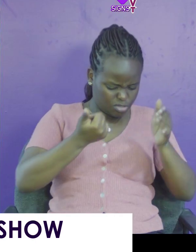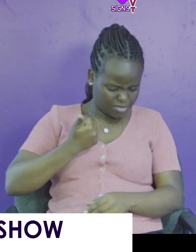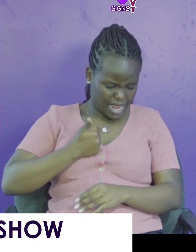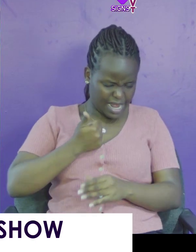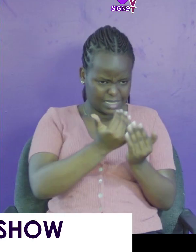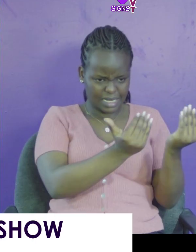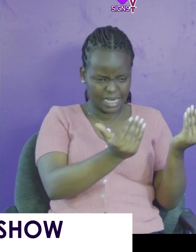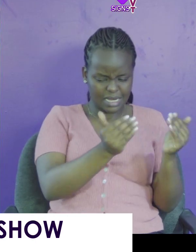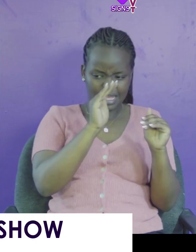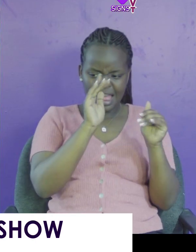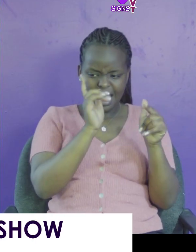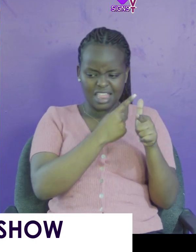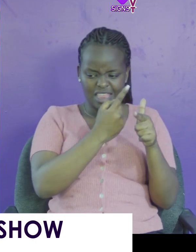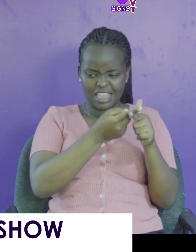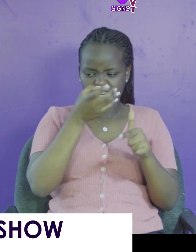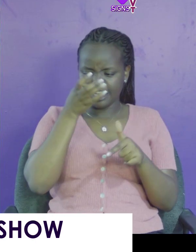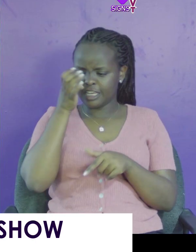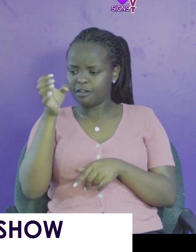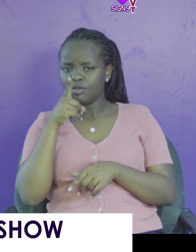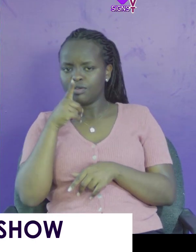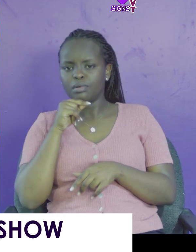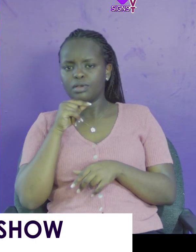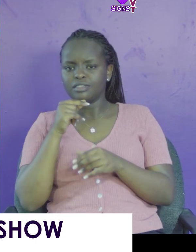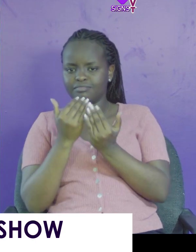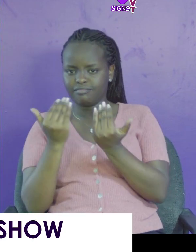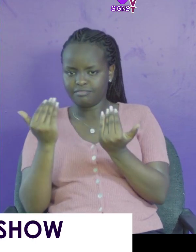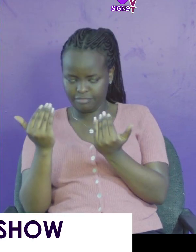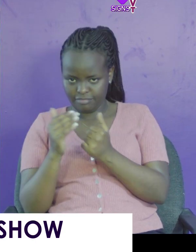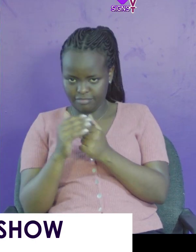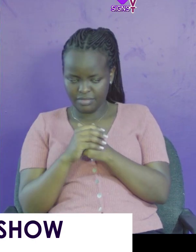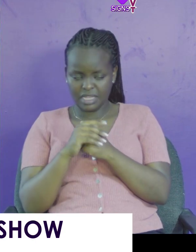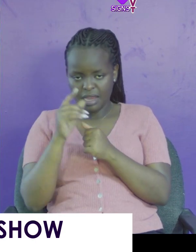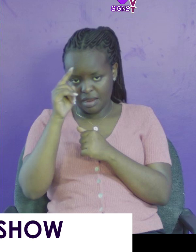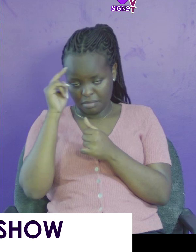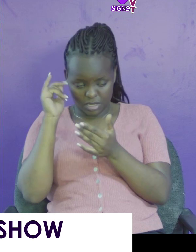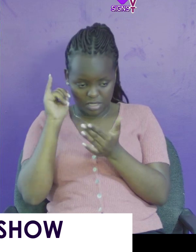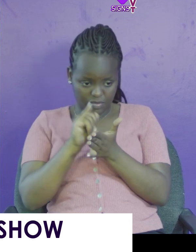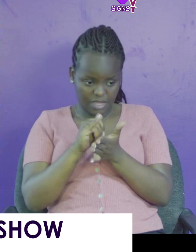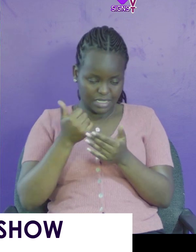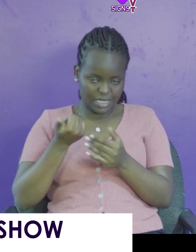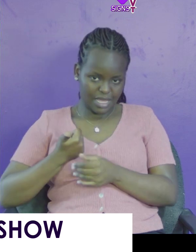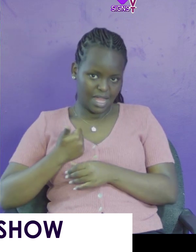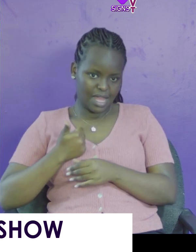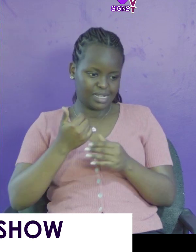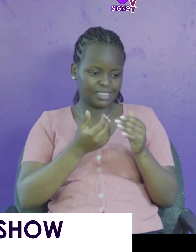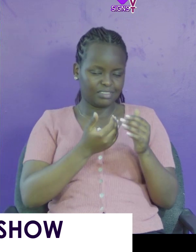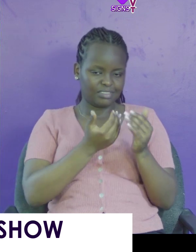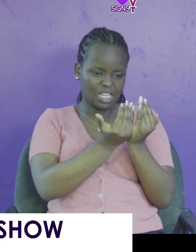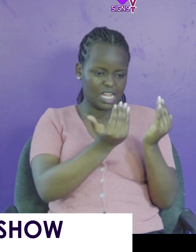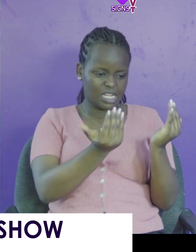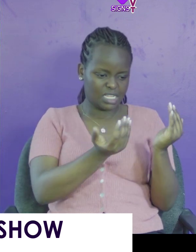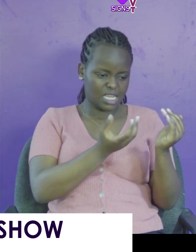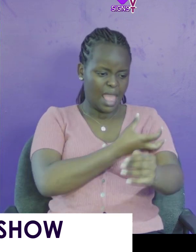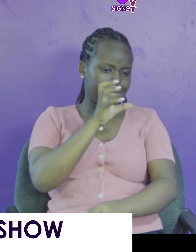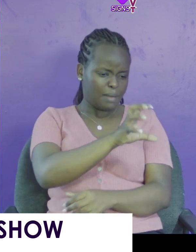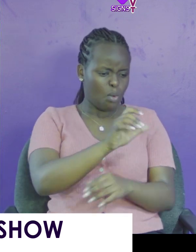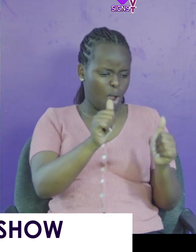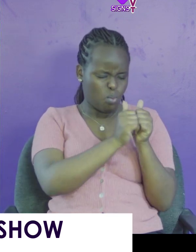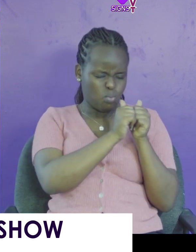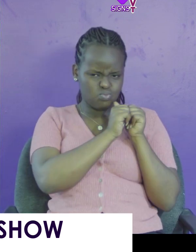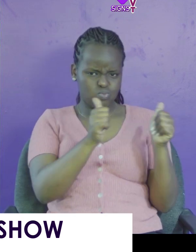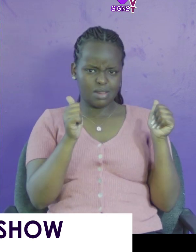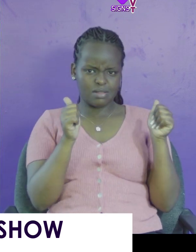than, and then they neglected a boy child. So because of that, the girl child has been empowered very well.